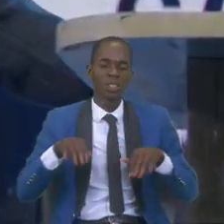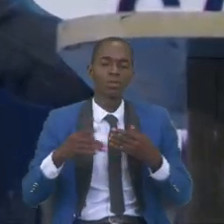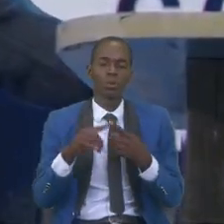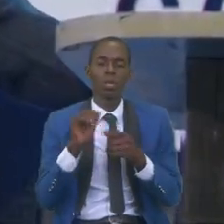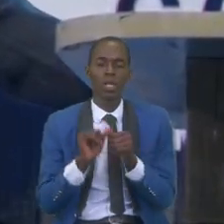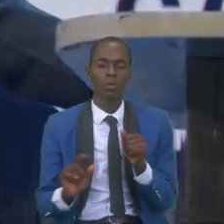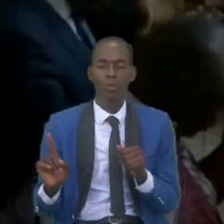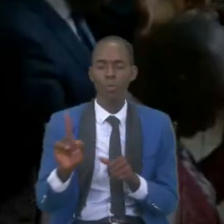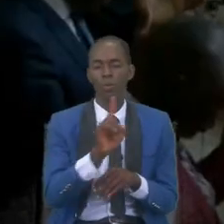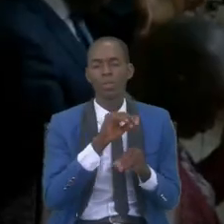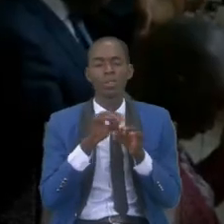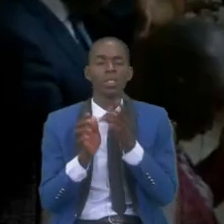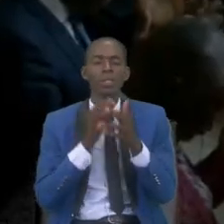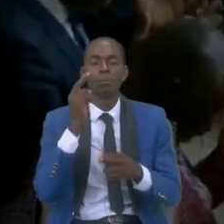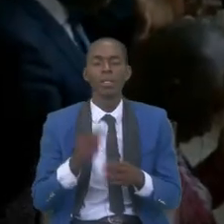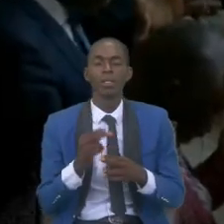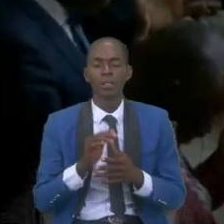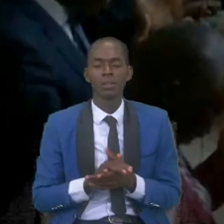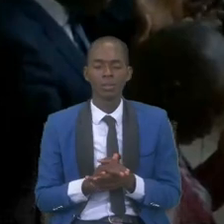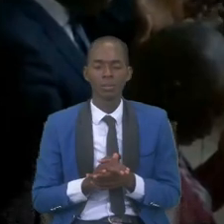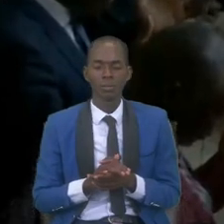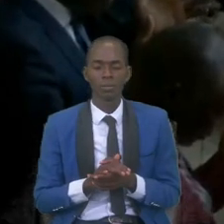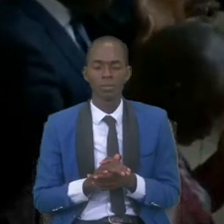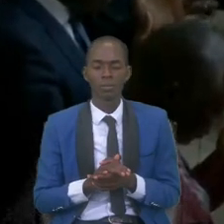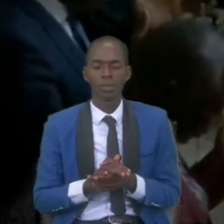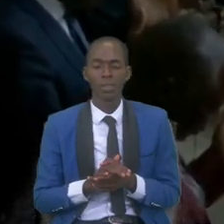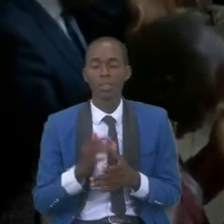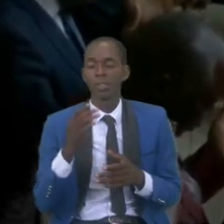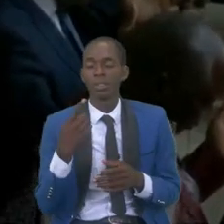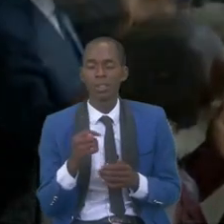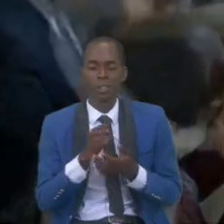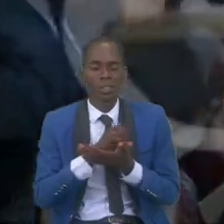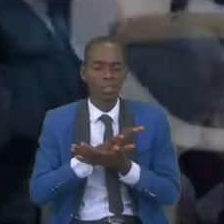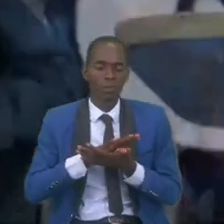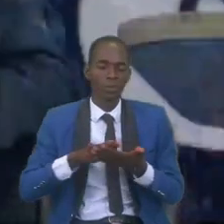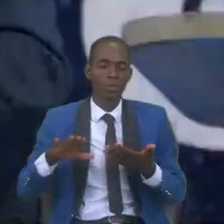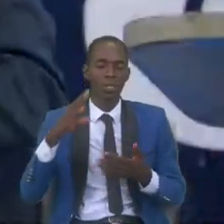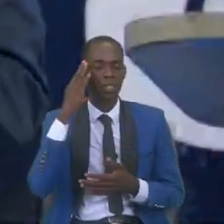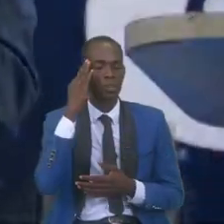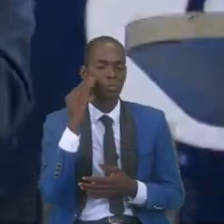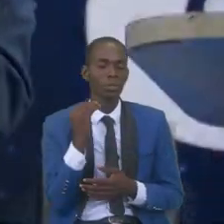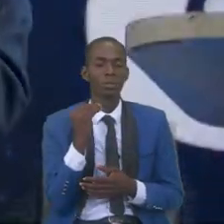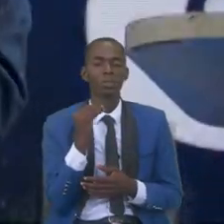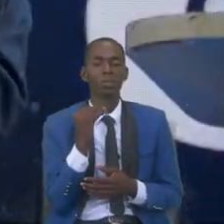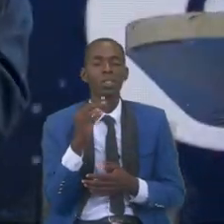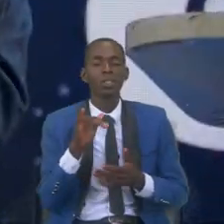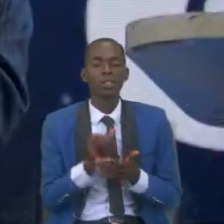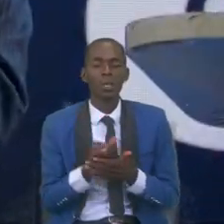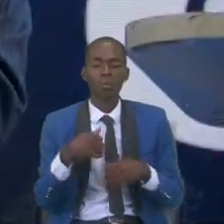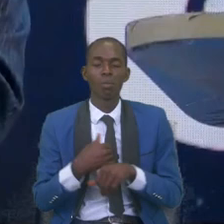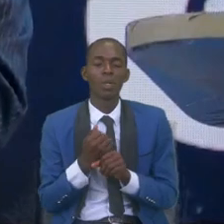in Jesus' name. The sanctification experience that makes us